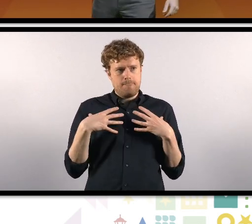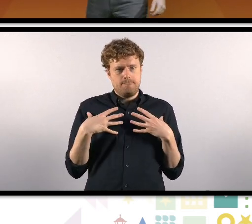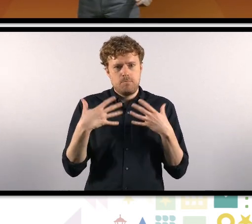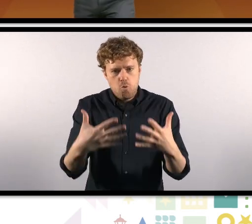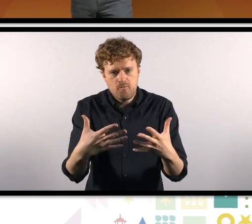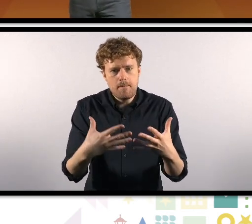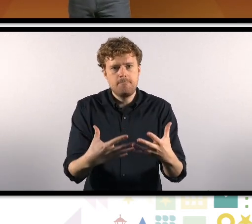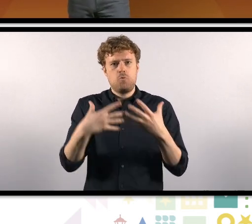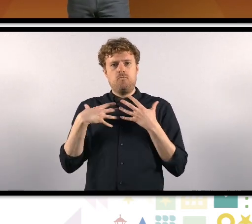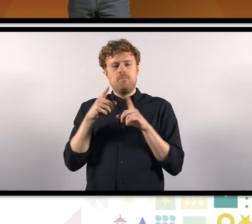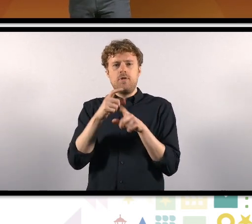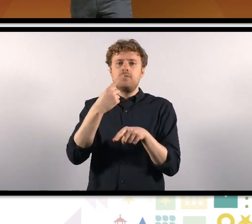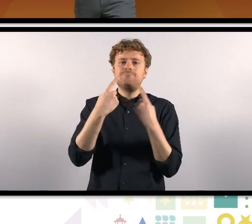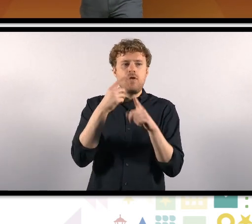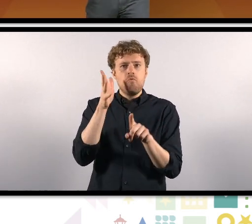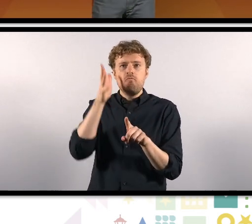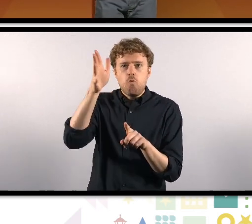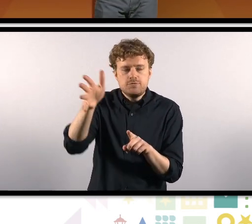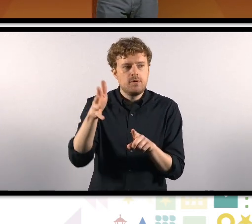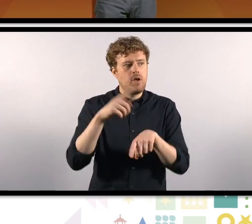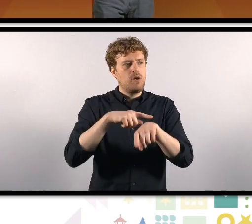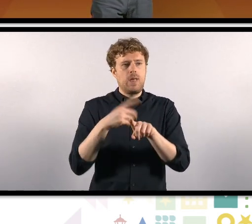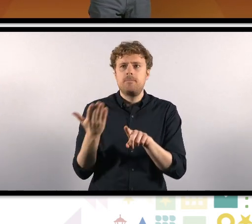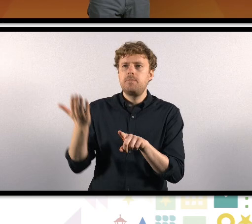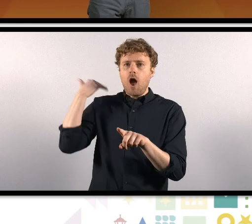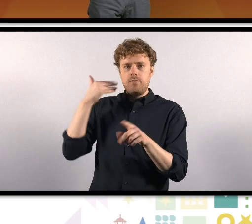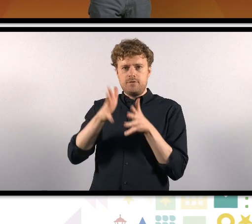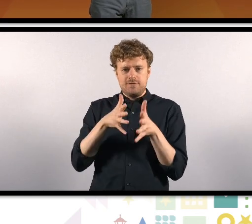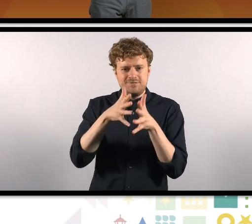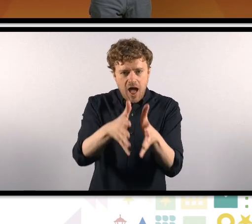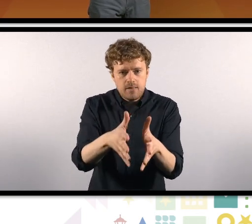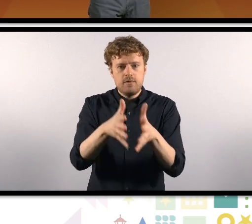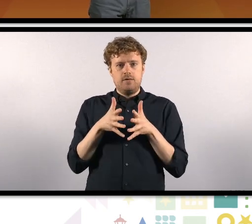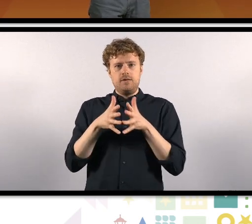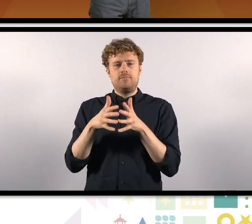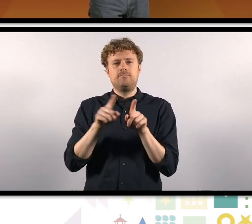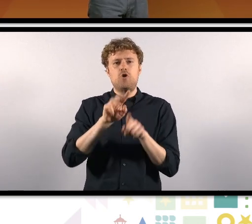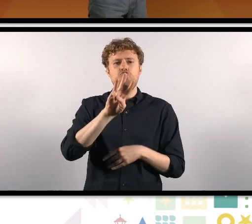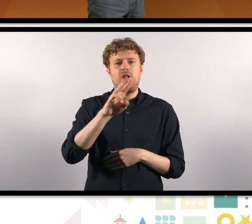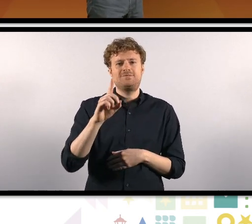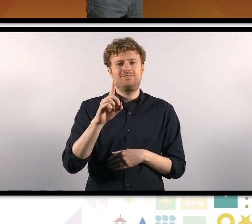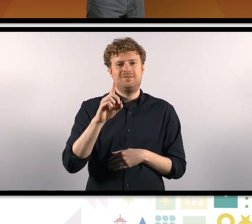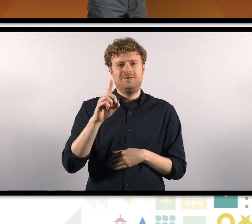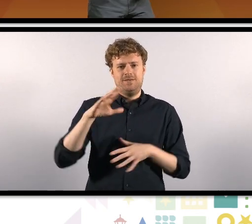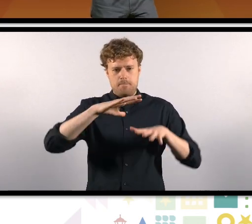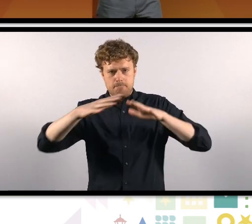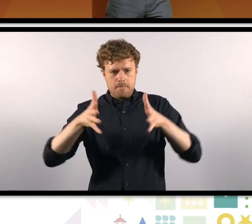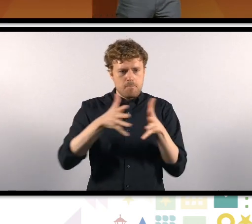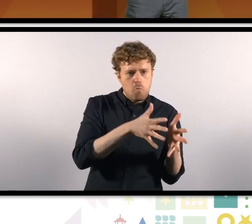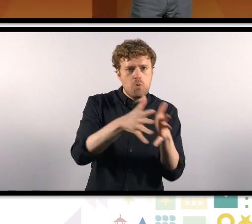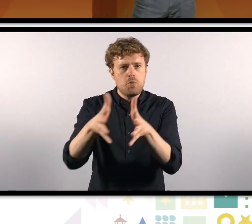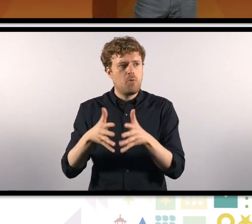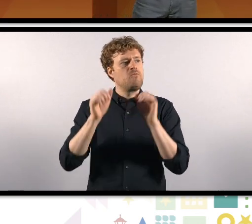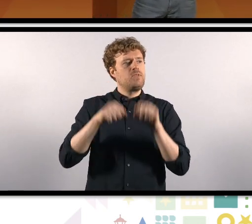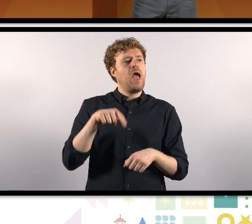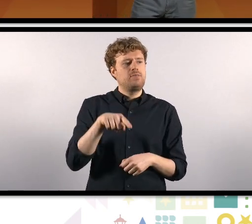if I'm talking about the past, it's behind me. So you can notice this, machine learning, whether it can recognize that or